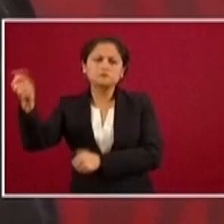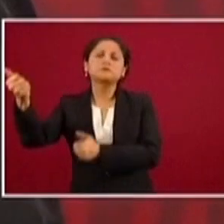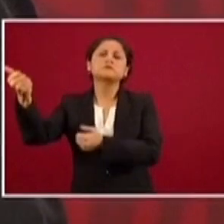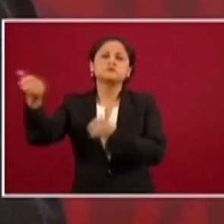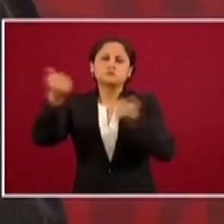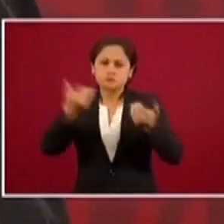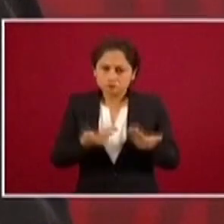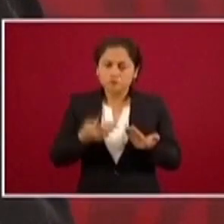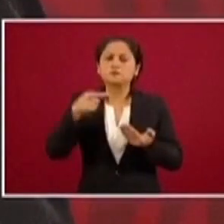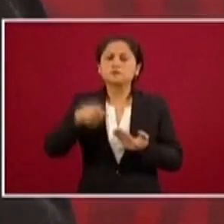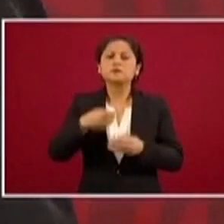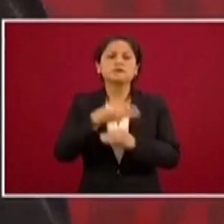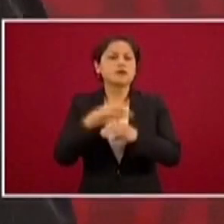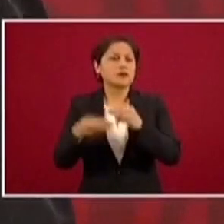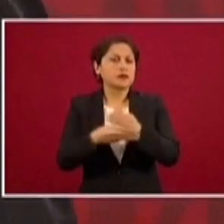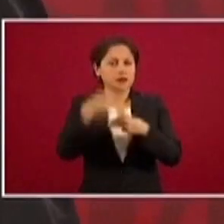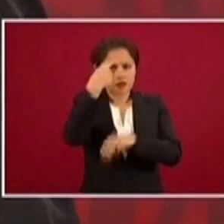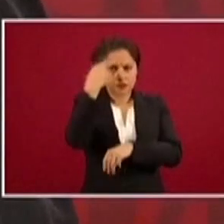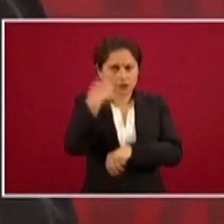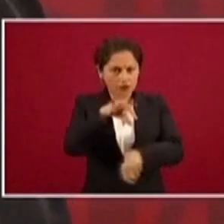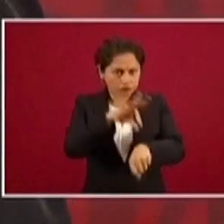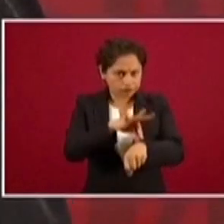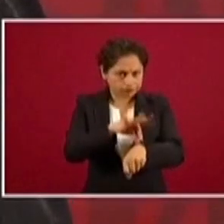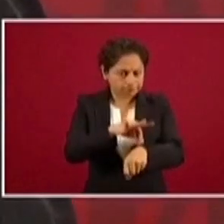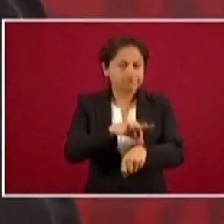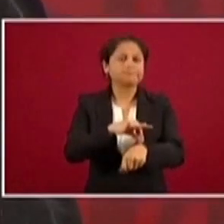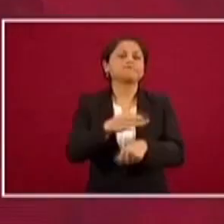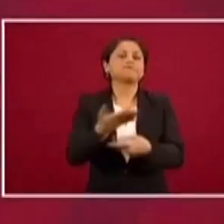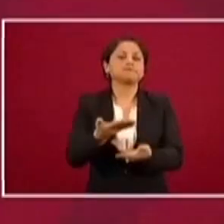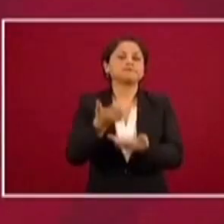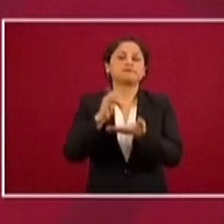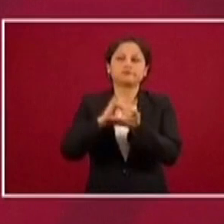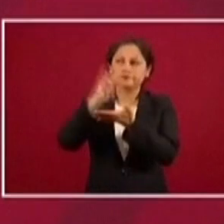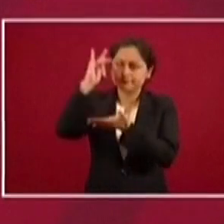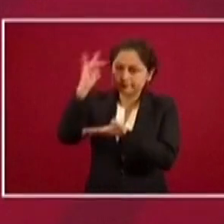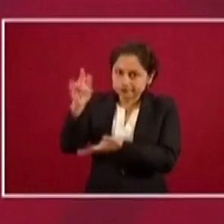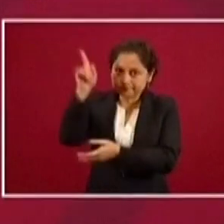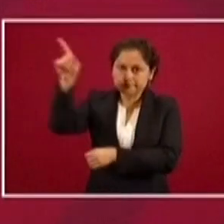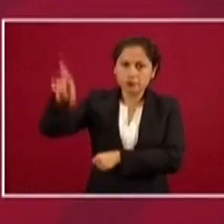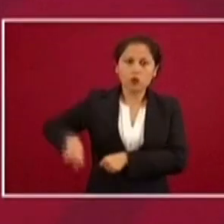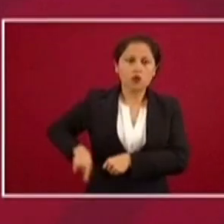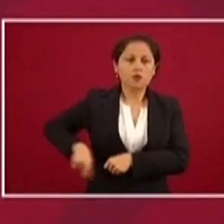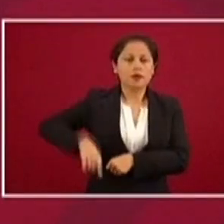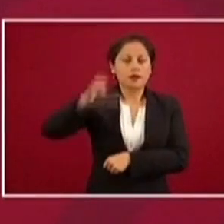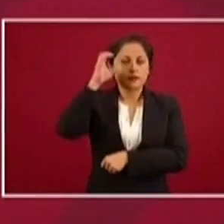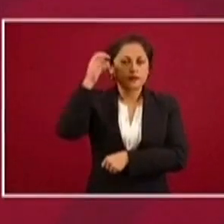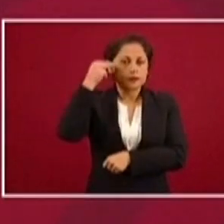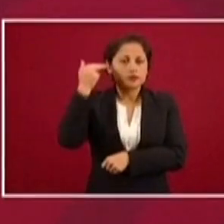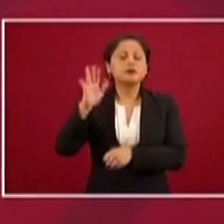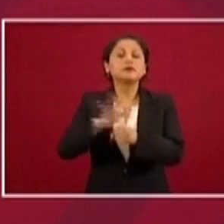We thank the Chinese government because it's given us equipment which we didn't have, especially protective equipment for the